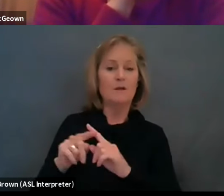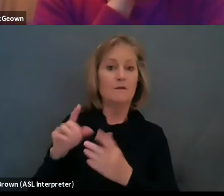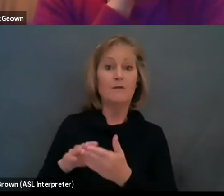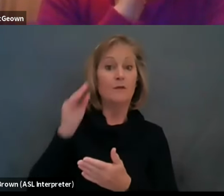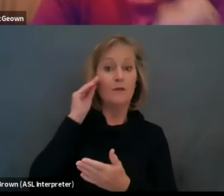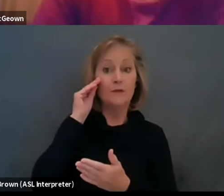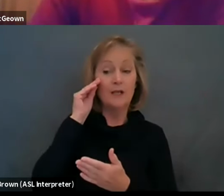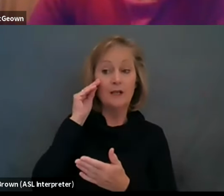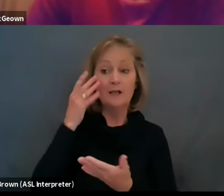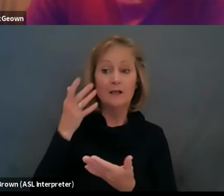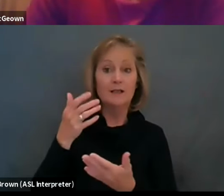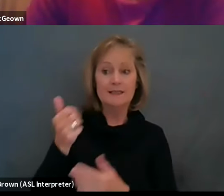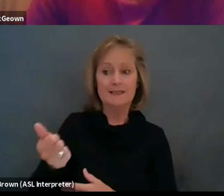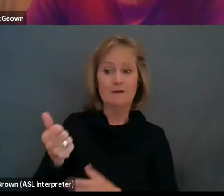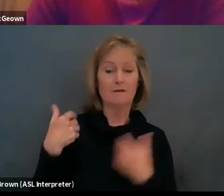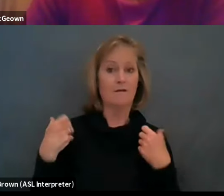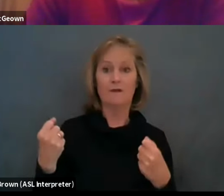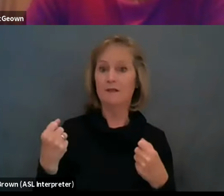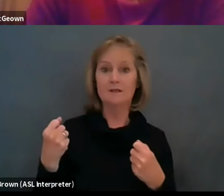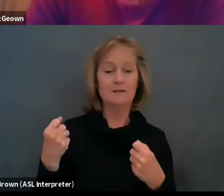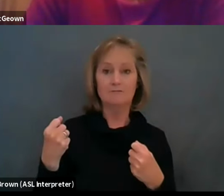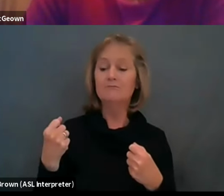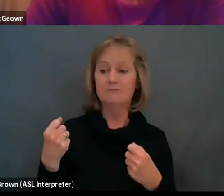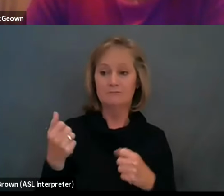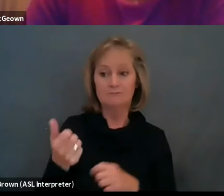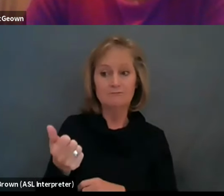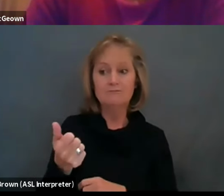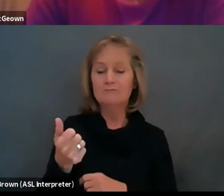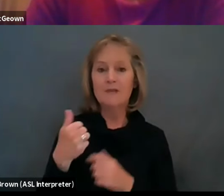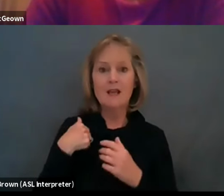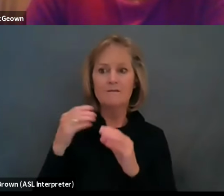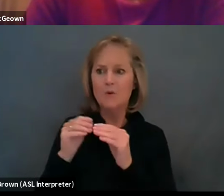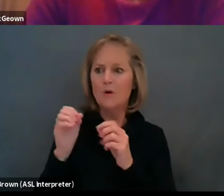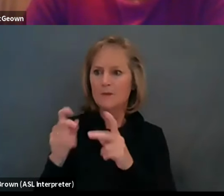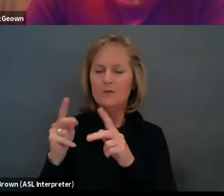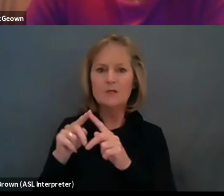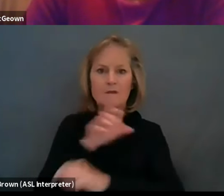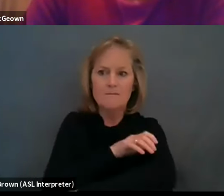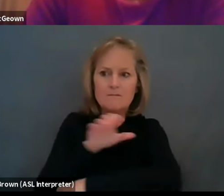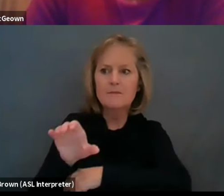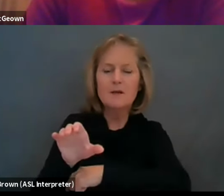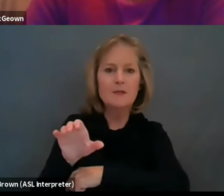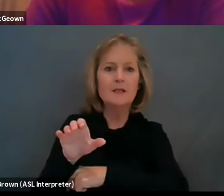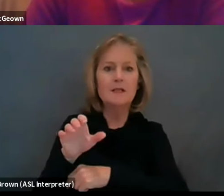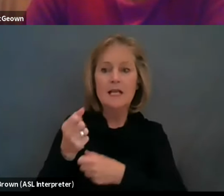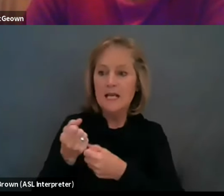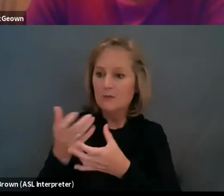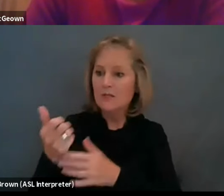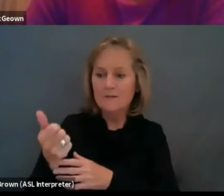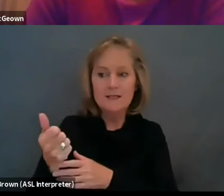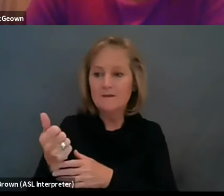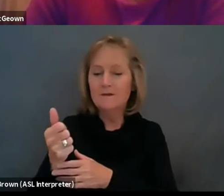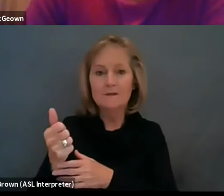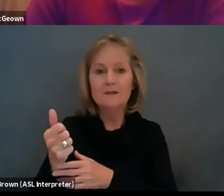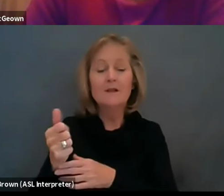to have self-confidence, to have more opportunities of empowerment, expressing themselves,